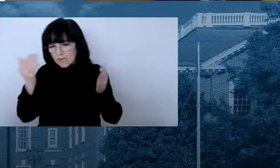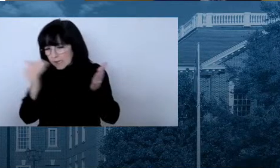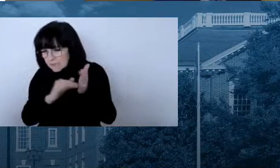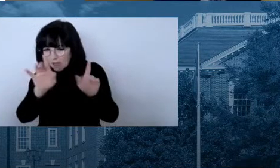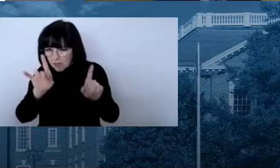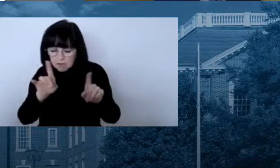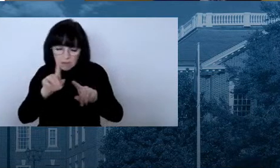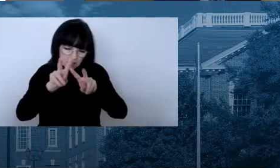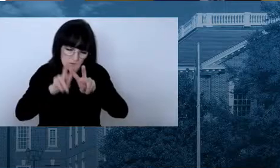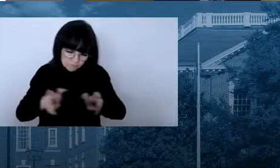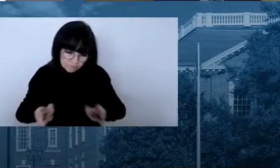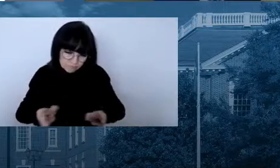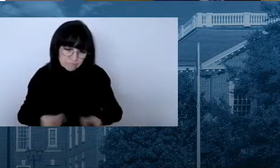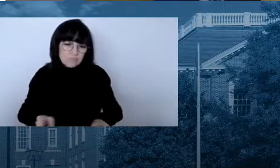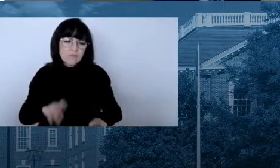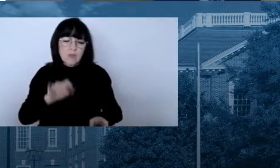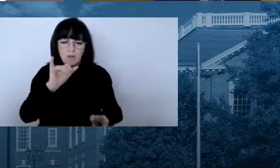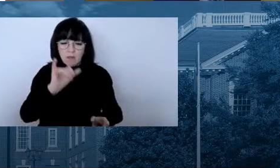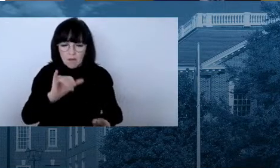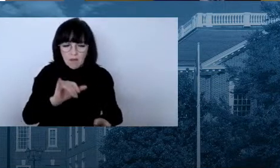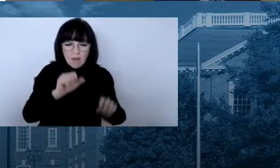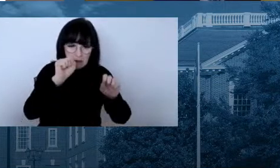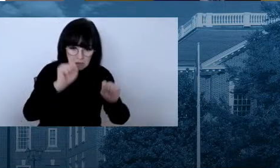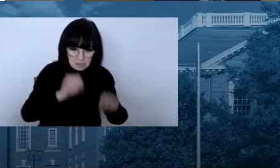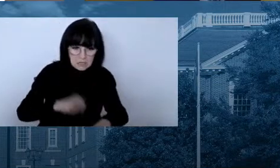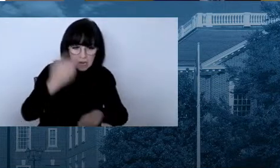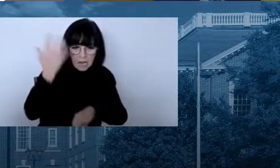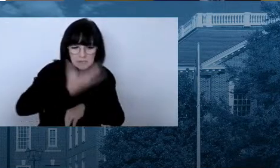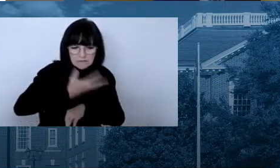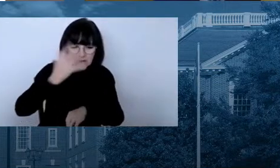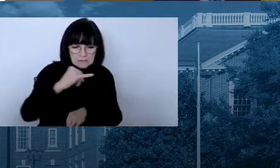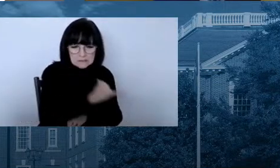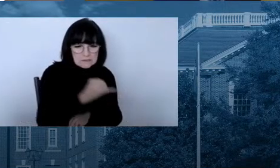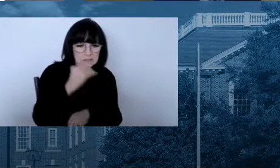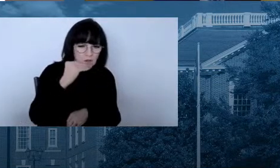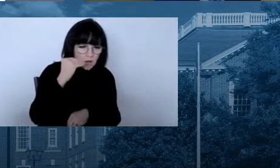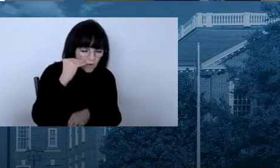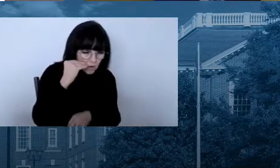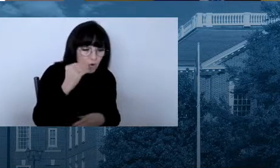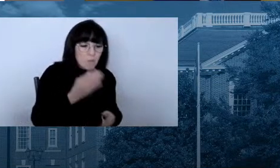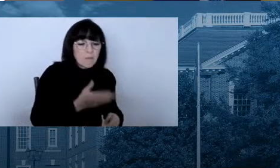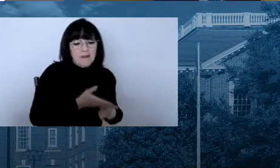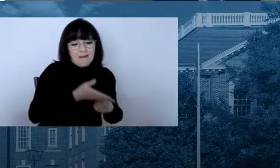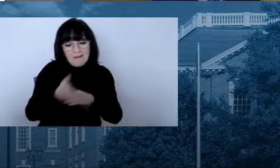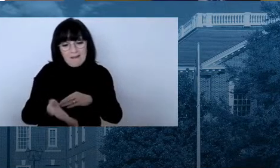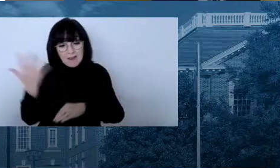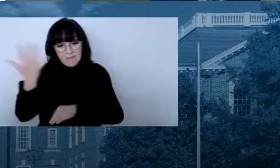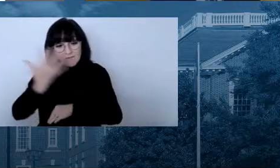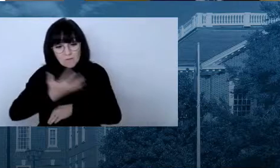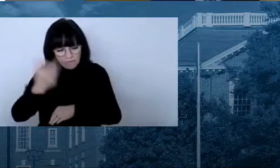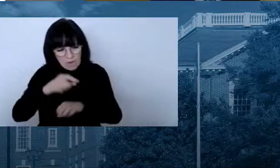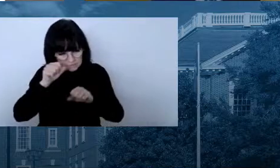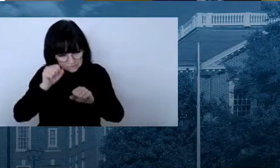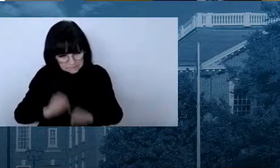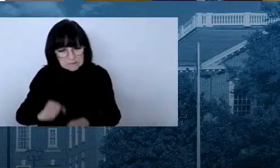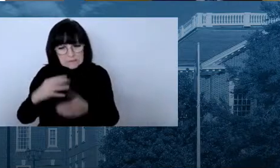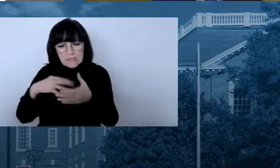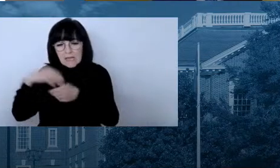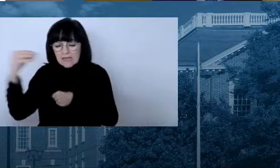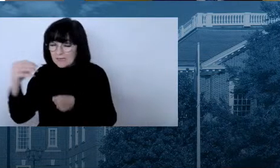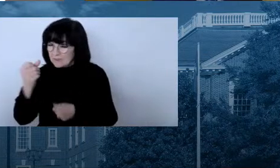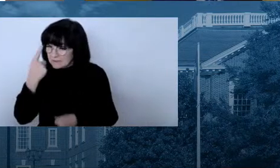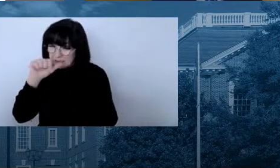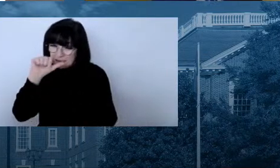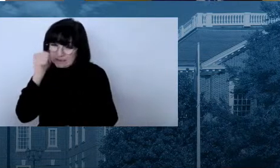what we can do to protect ourselves and protect others, but also acknowledge that, unfortunately 10 days being at home